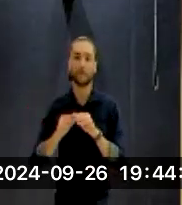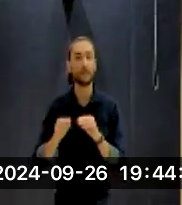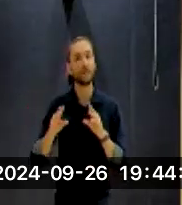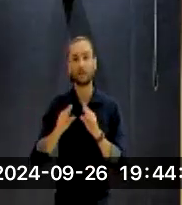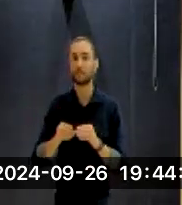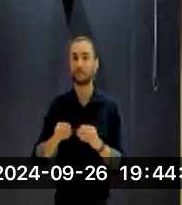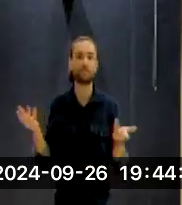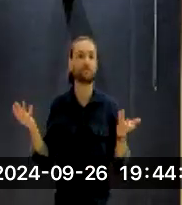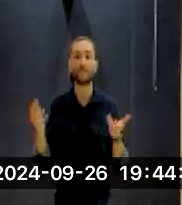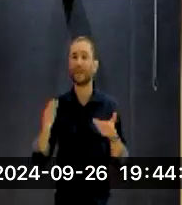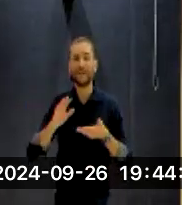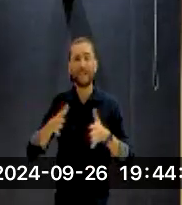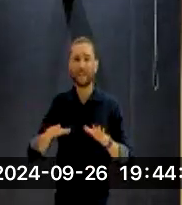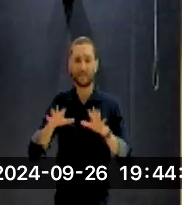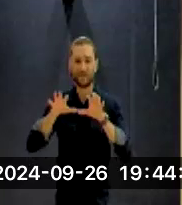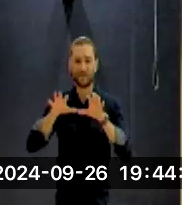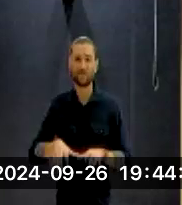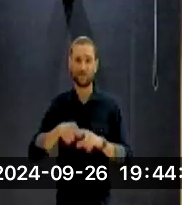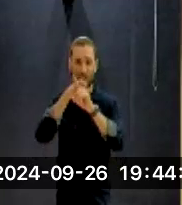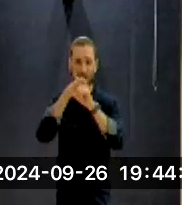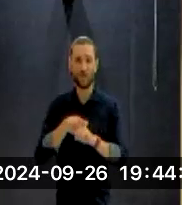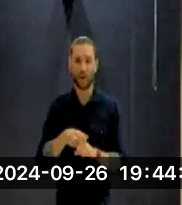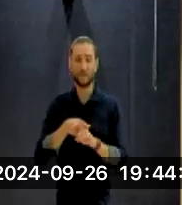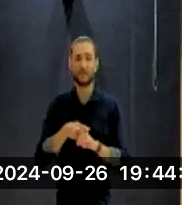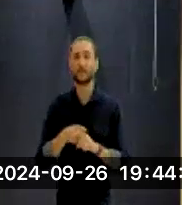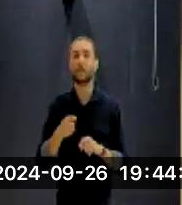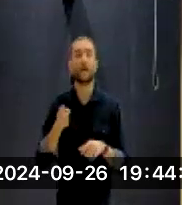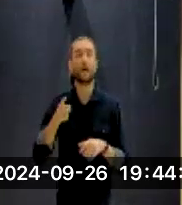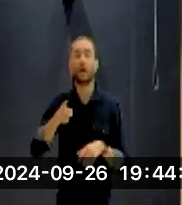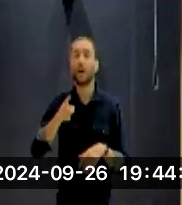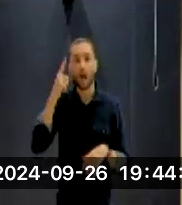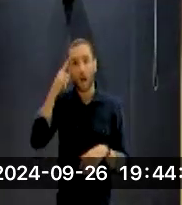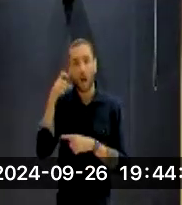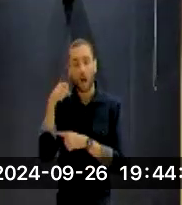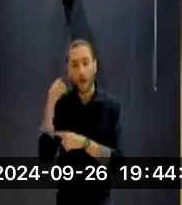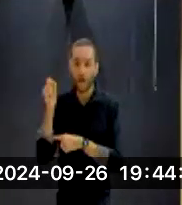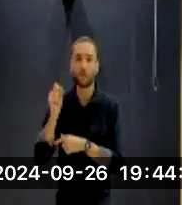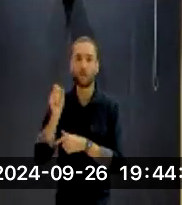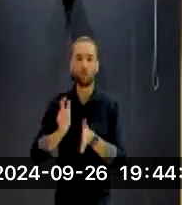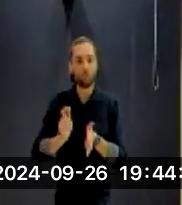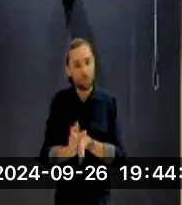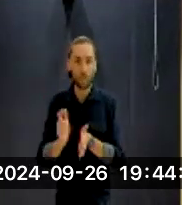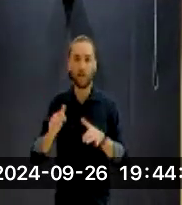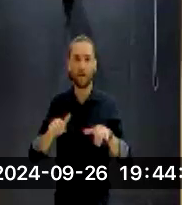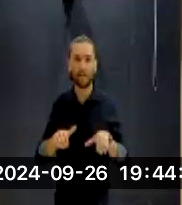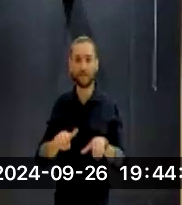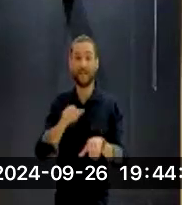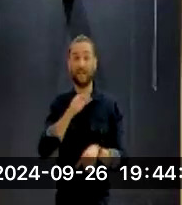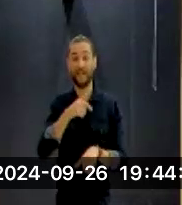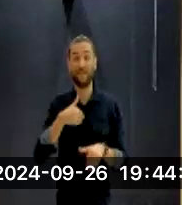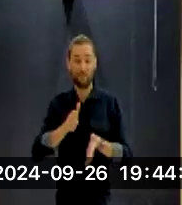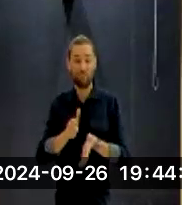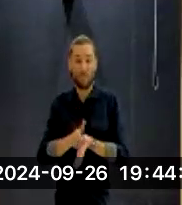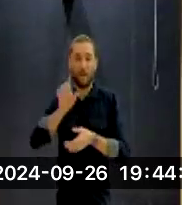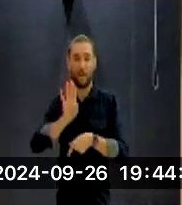is all transcribed. You would not believe this criminal activity. They're running a criminal enterprise